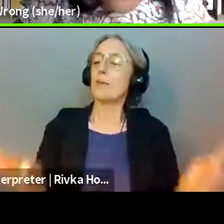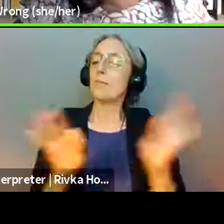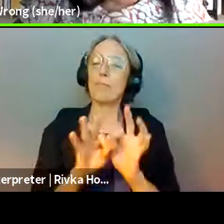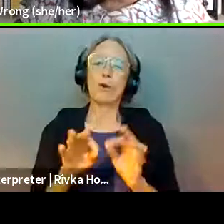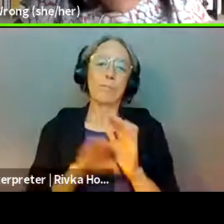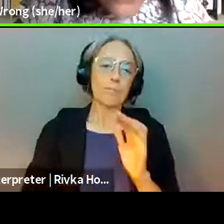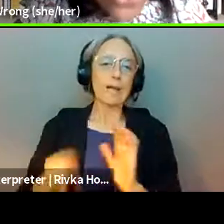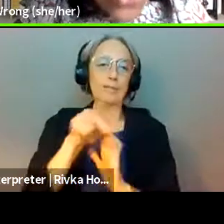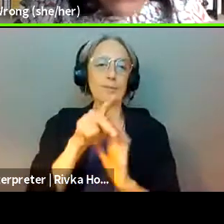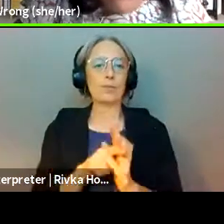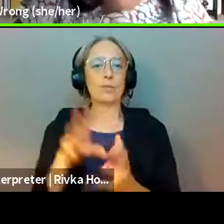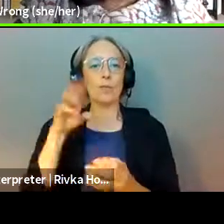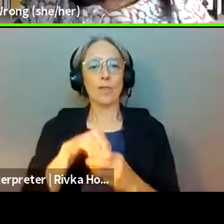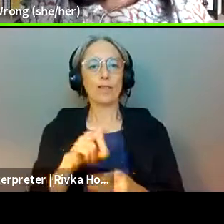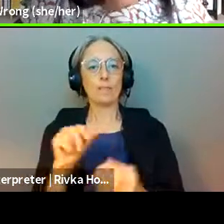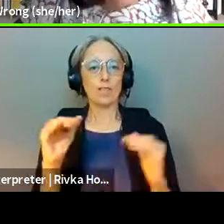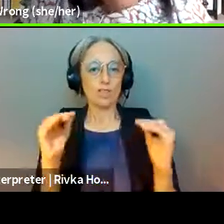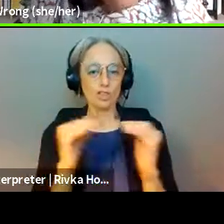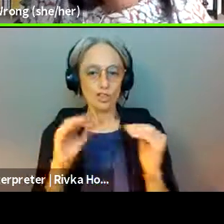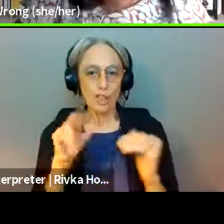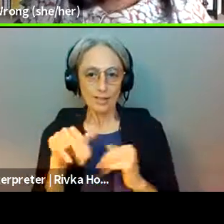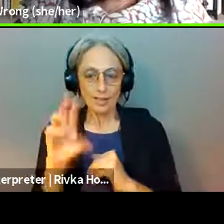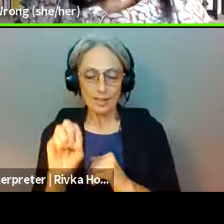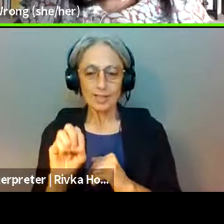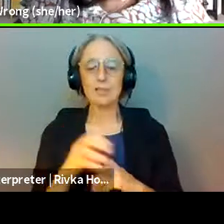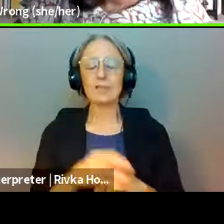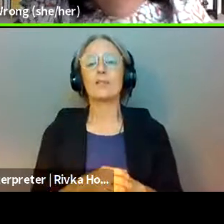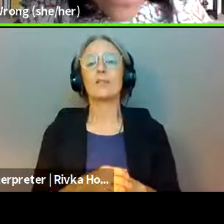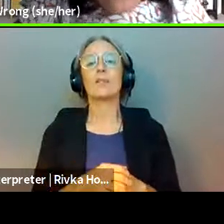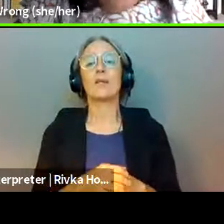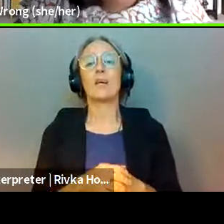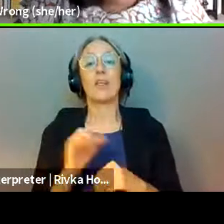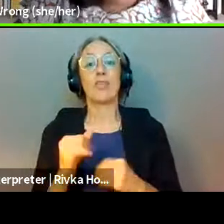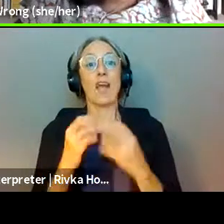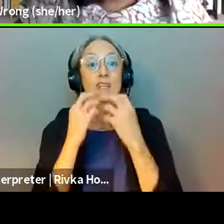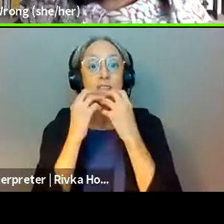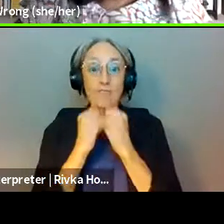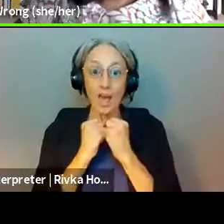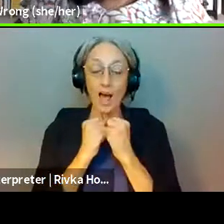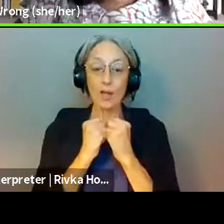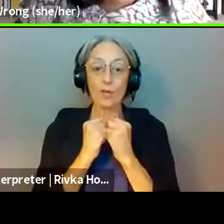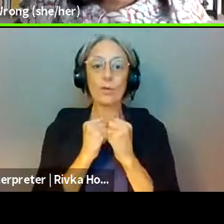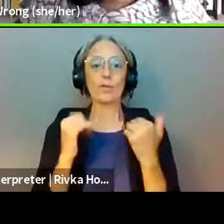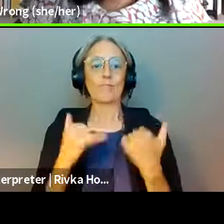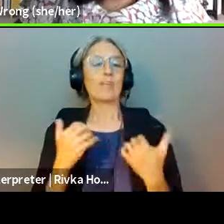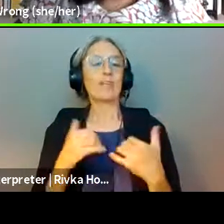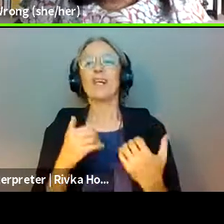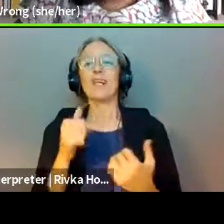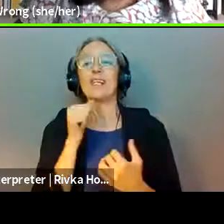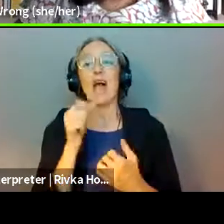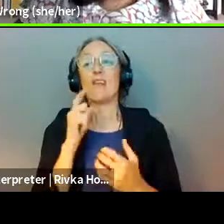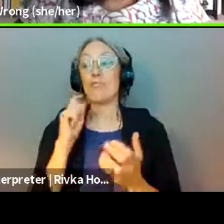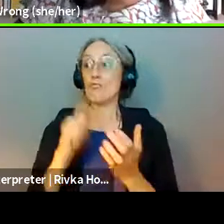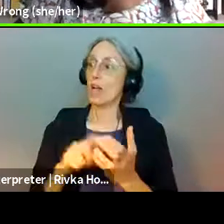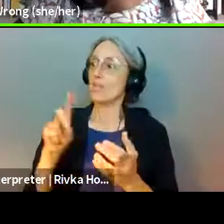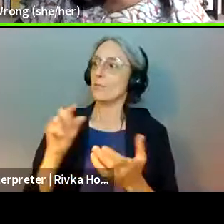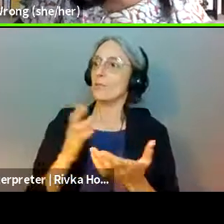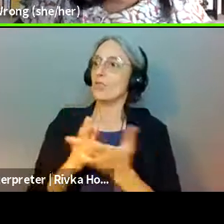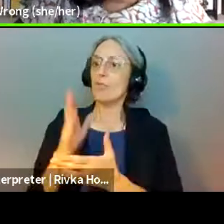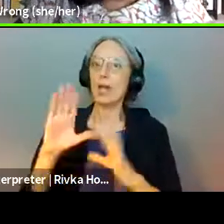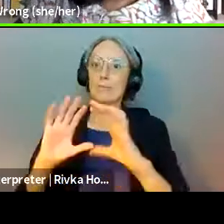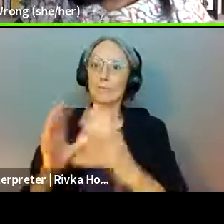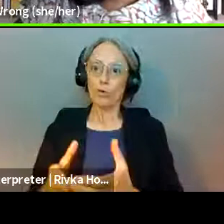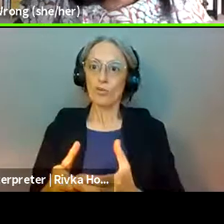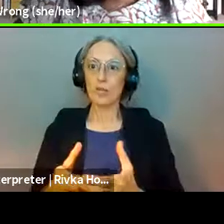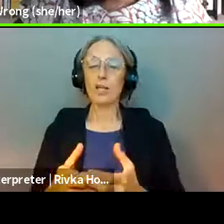not always been valued or even recognized in the disability rights movement, which is really focused on